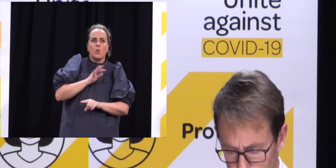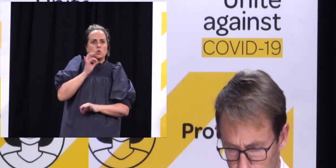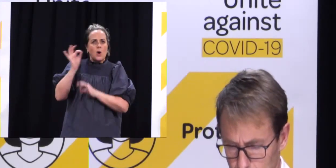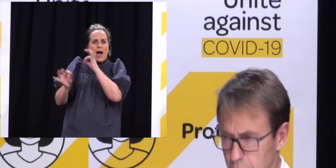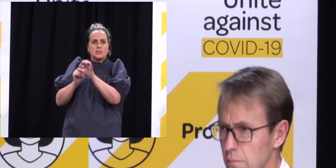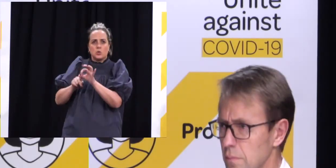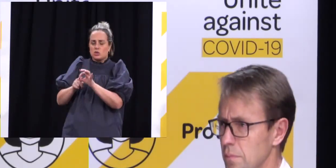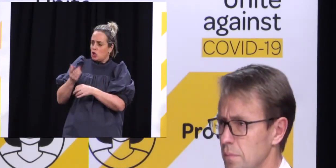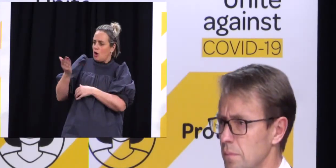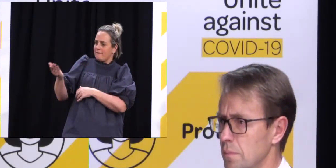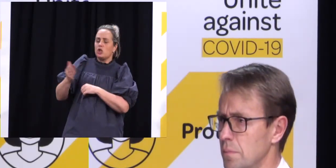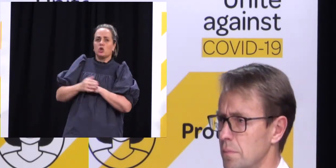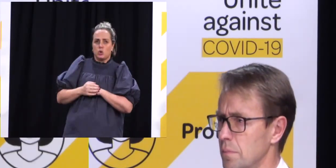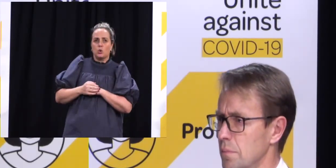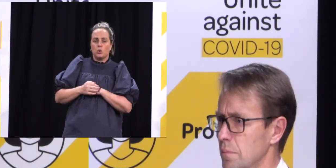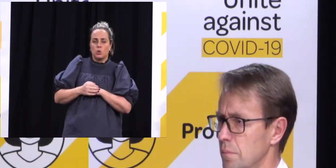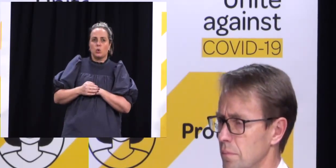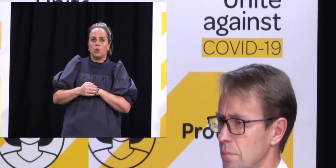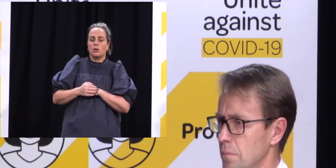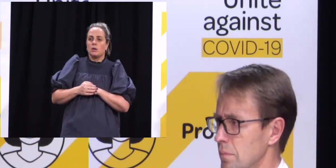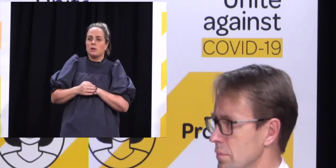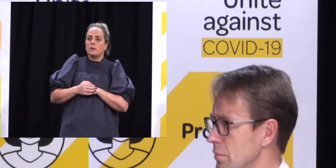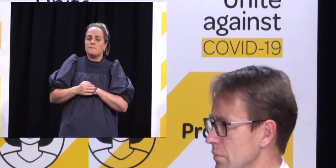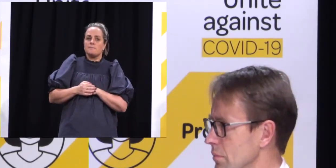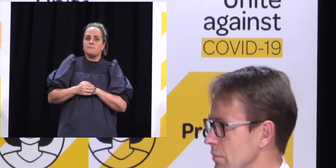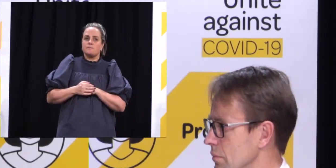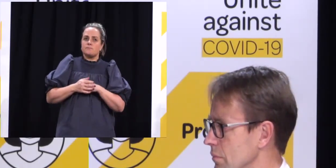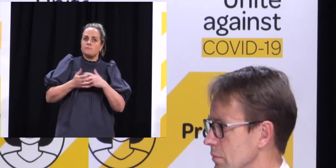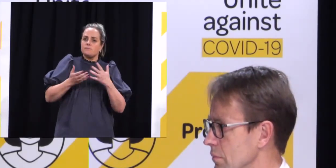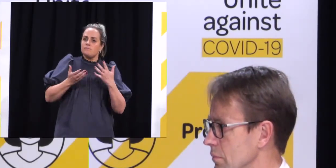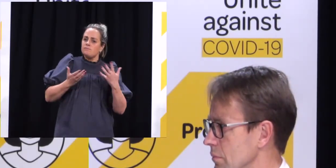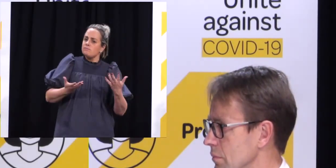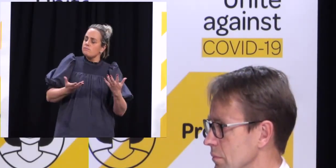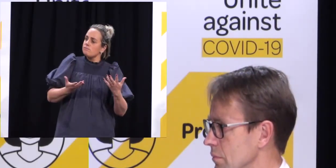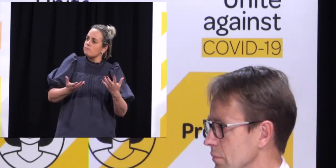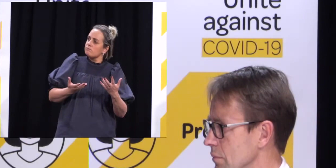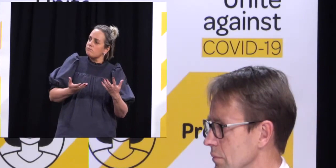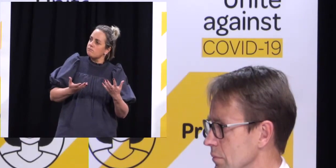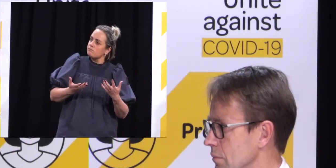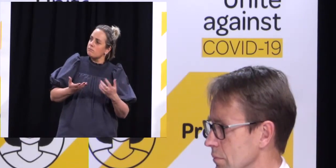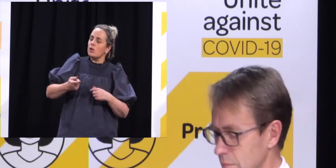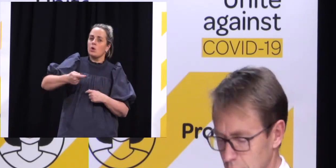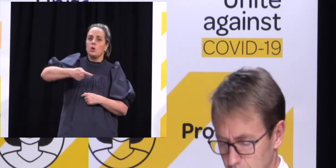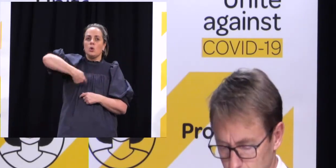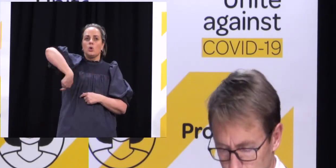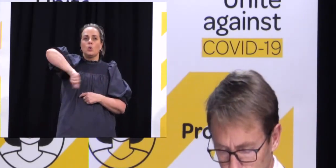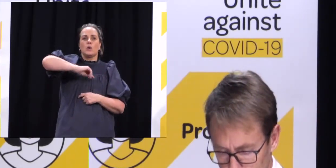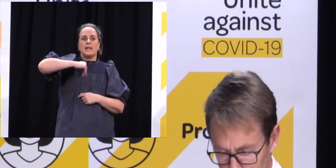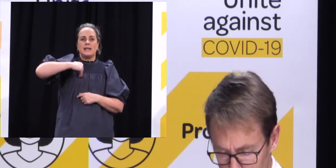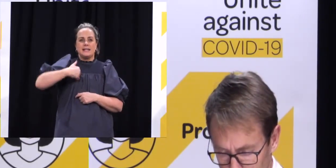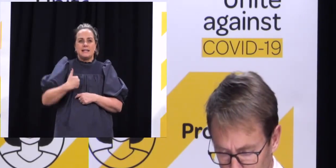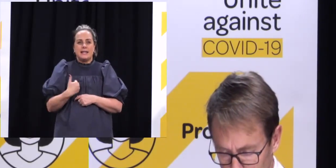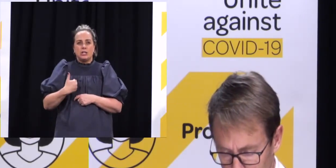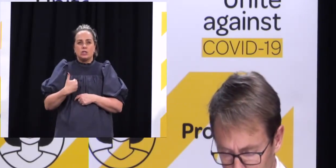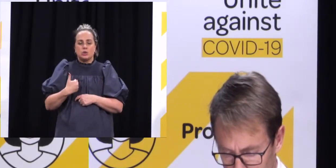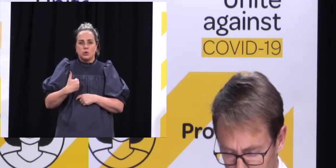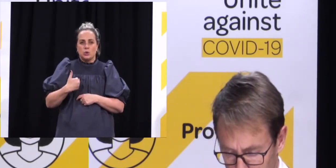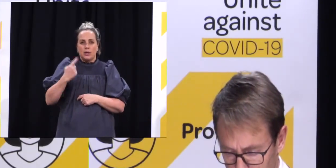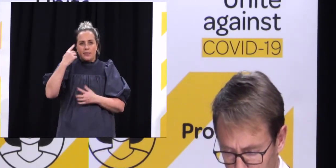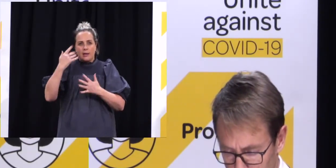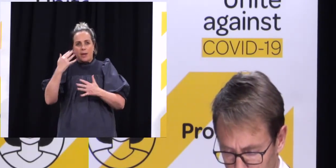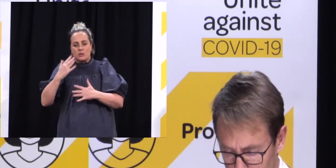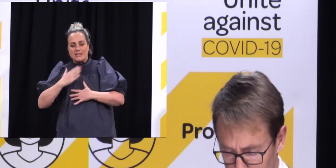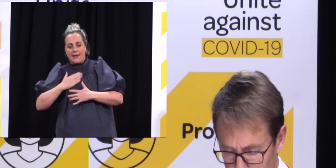you as opposed to ministers before the Select Committee. Oh, look, for us, we have to balance safety